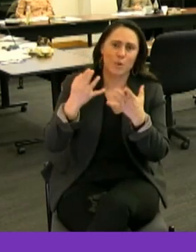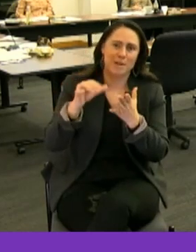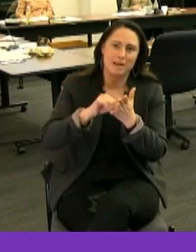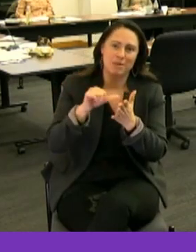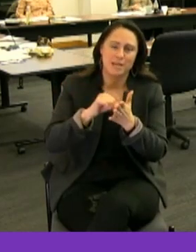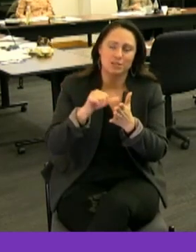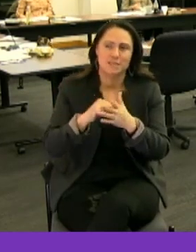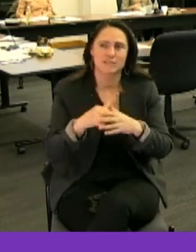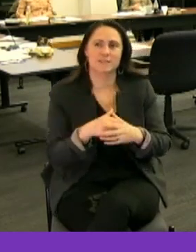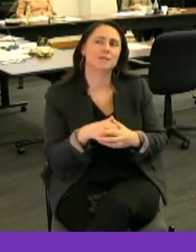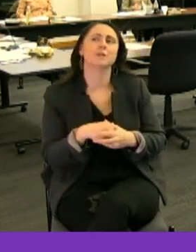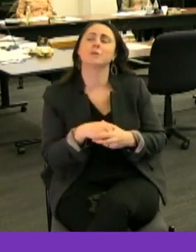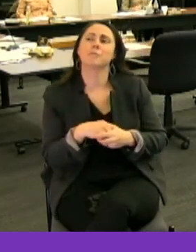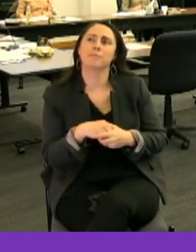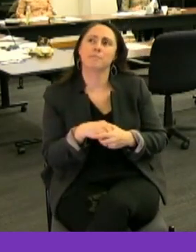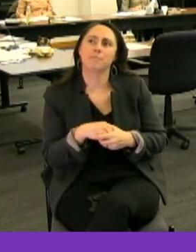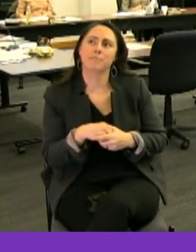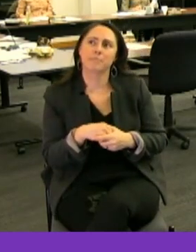them.